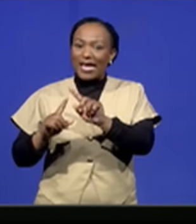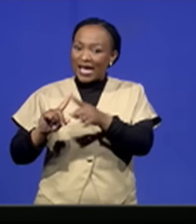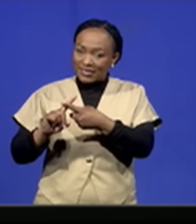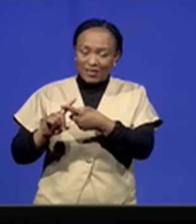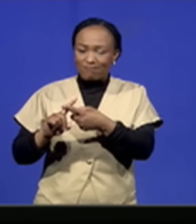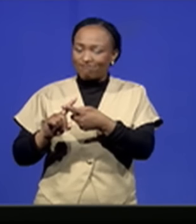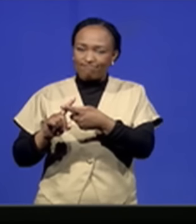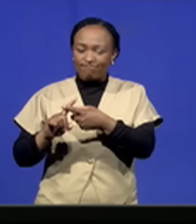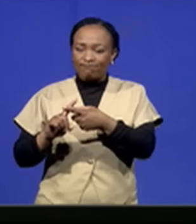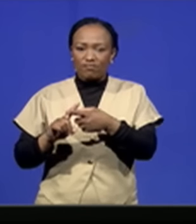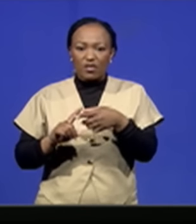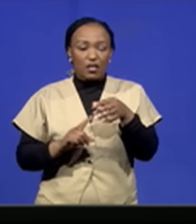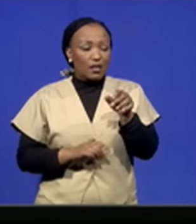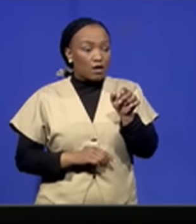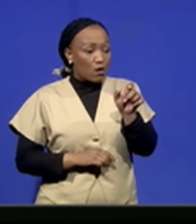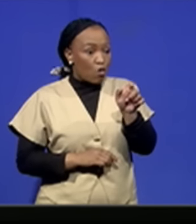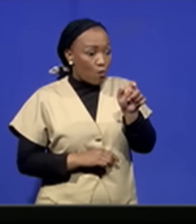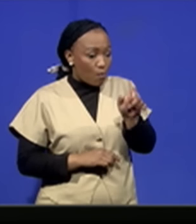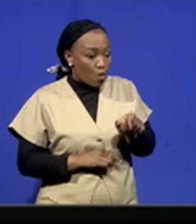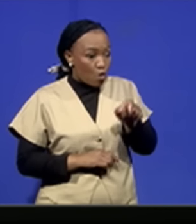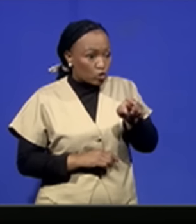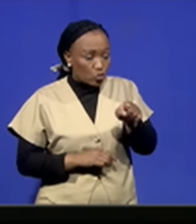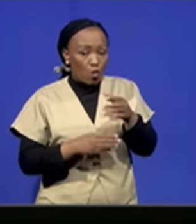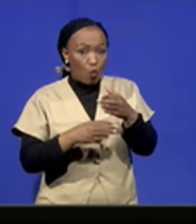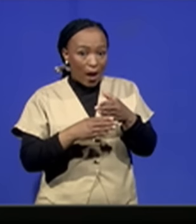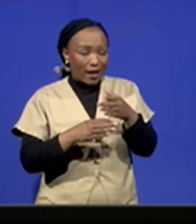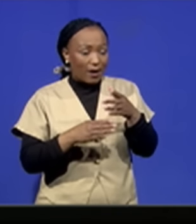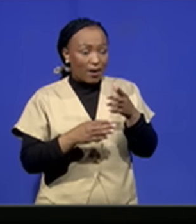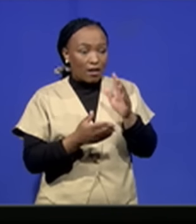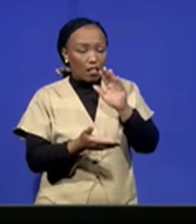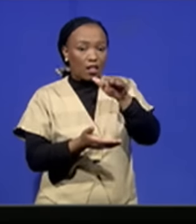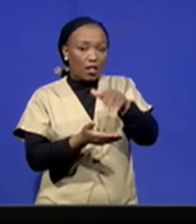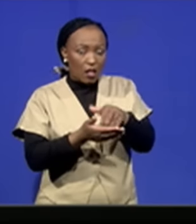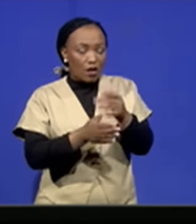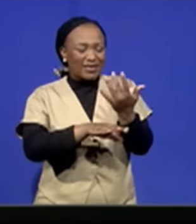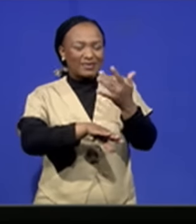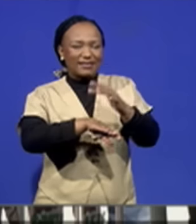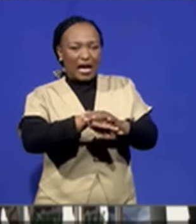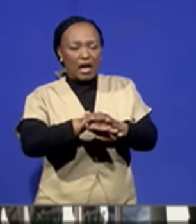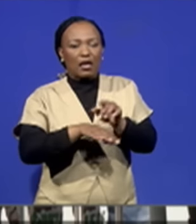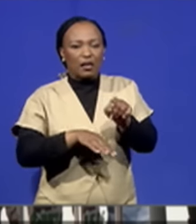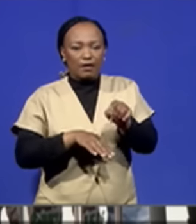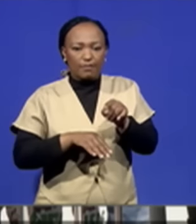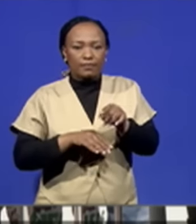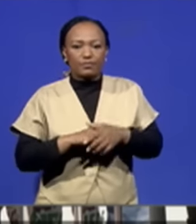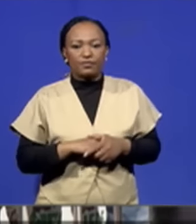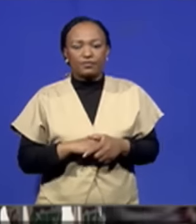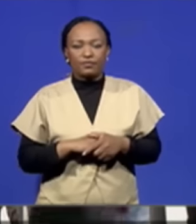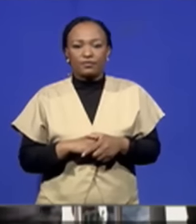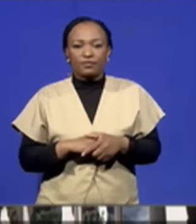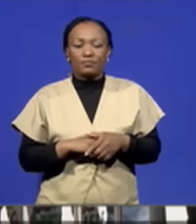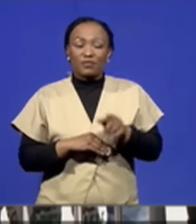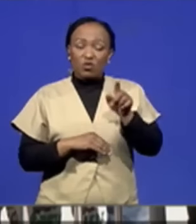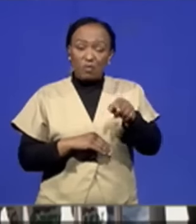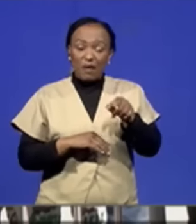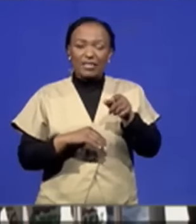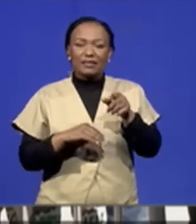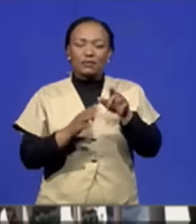se. Kodwa lo muntu ufele emsebenzini. It's a mine accident. We must